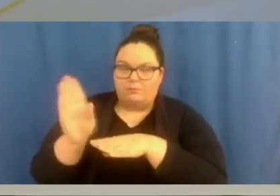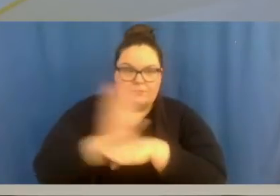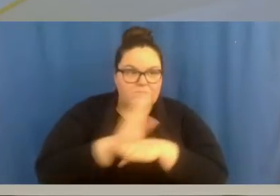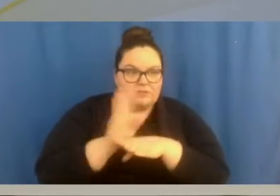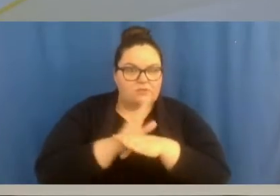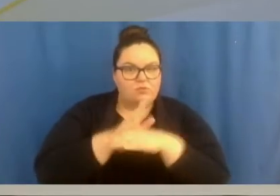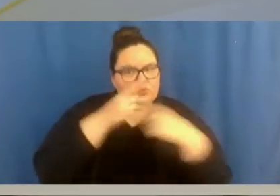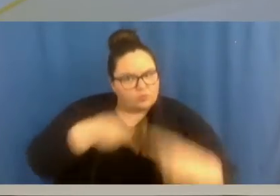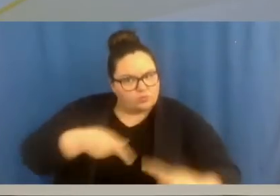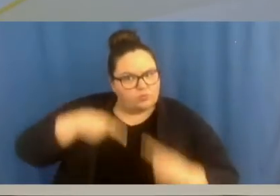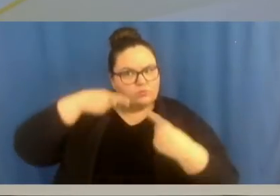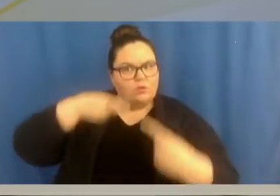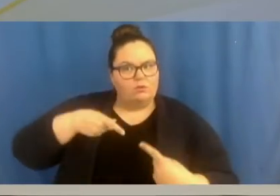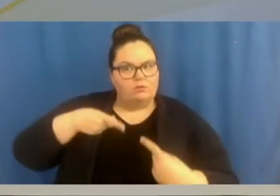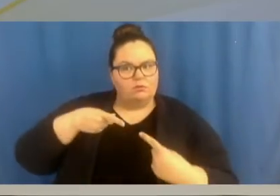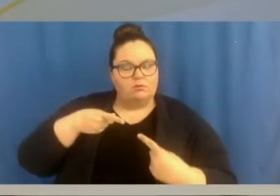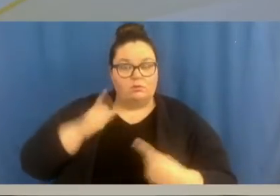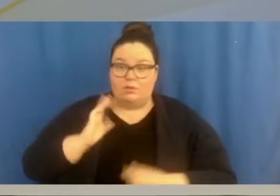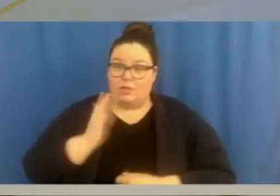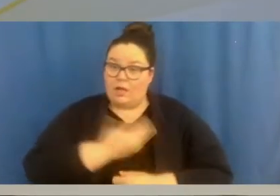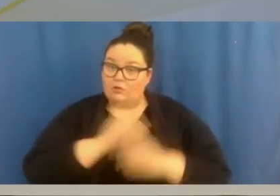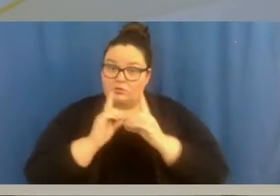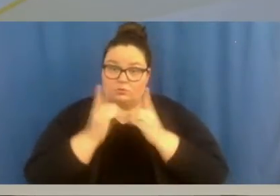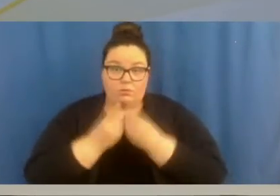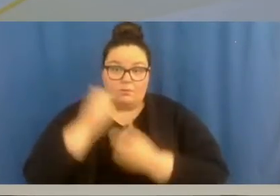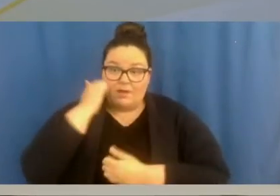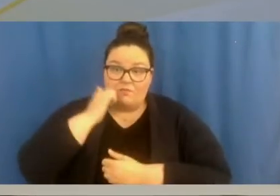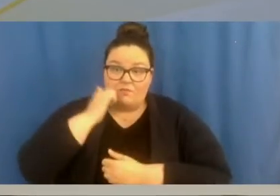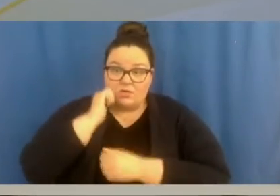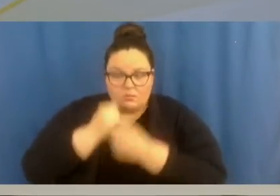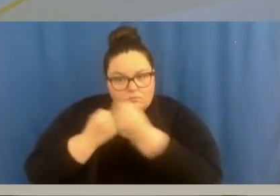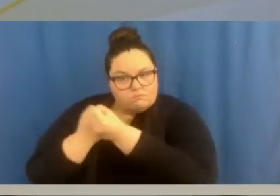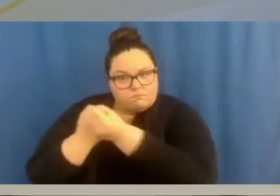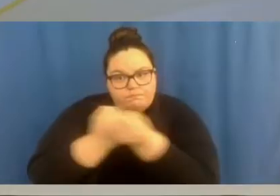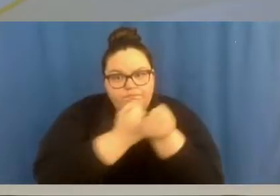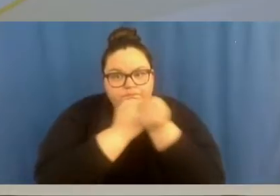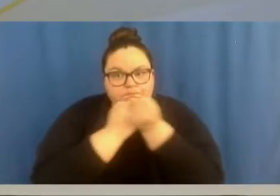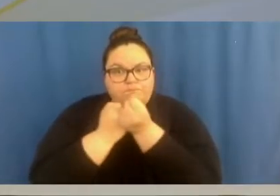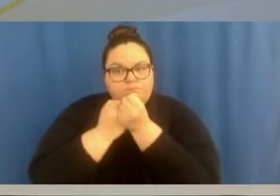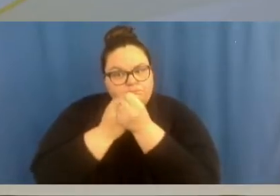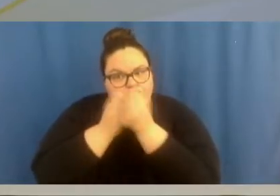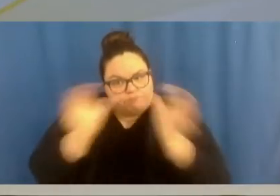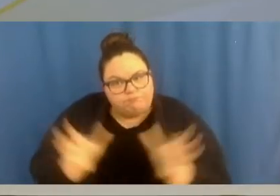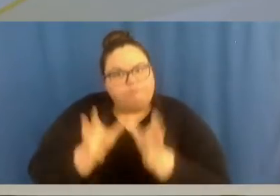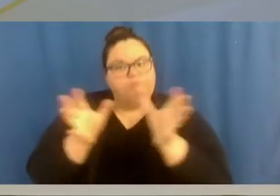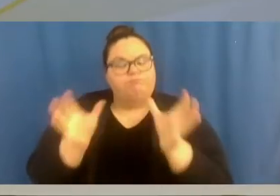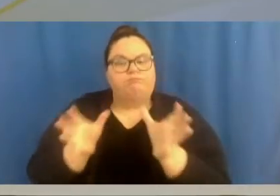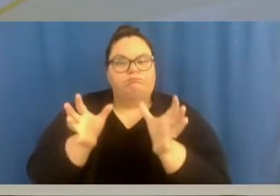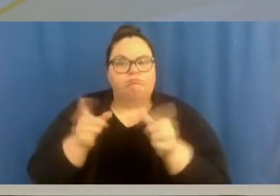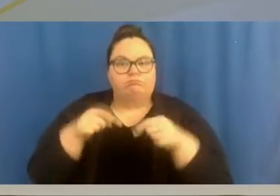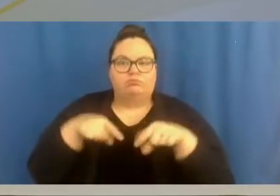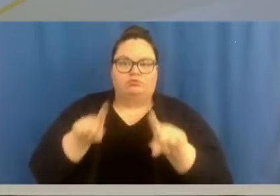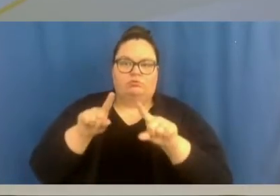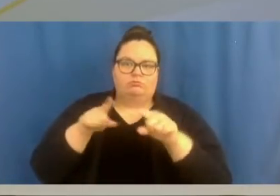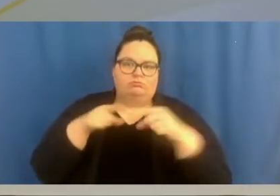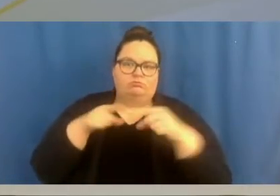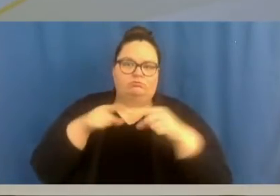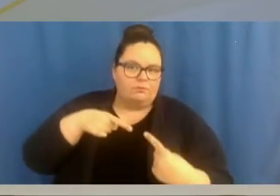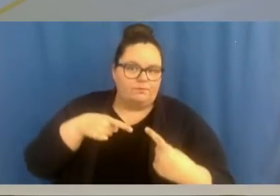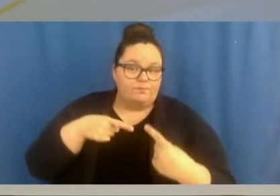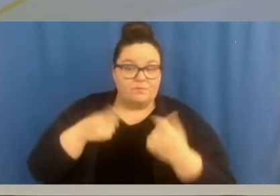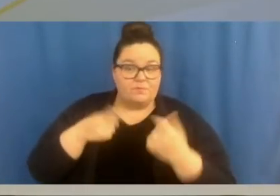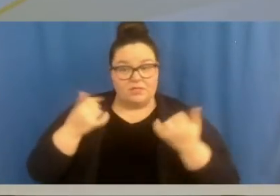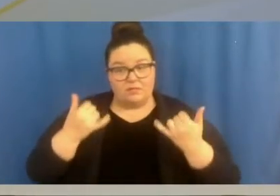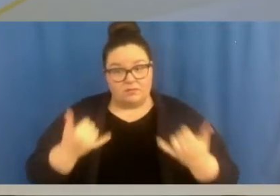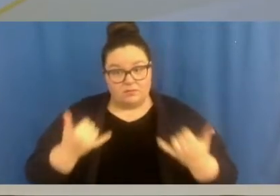our department continues to work hard to support islanders through these difficult times. Today, I'm here to share ways that we're